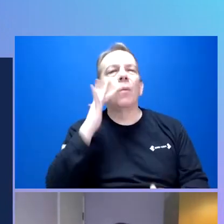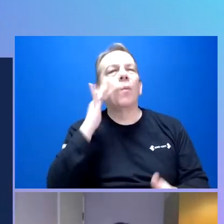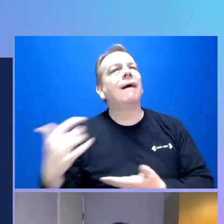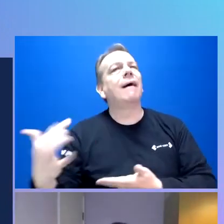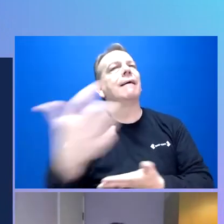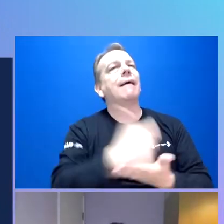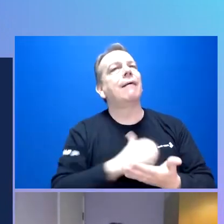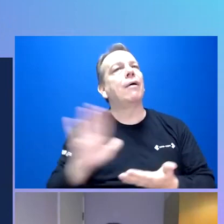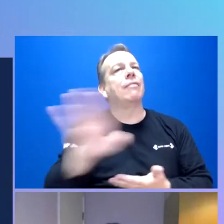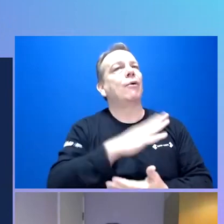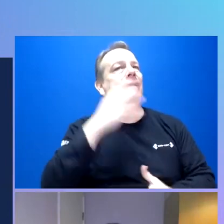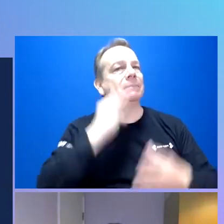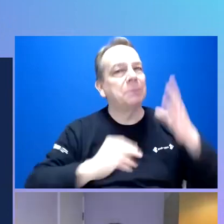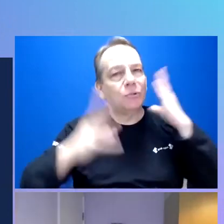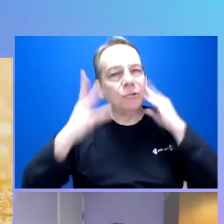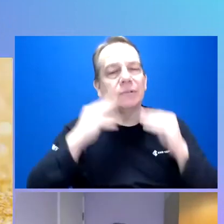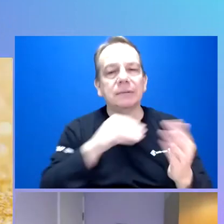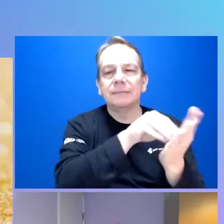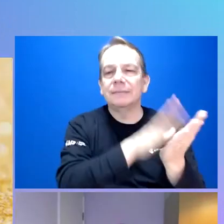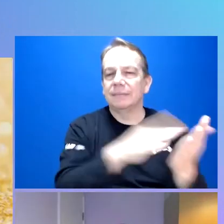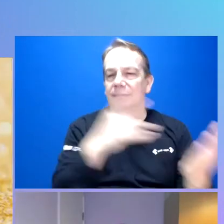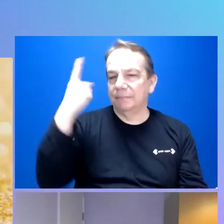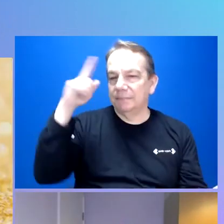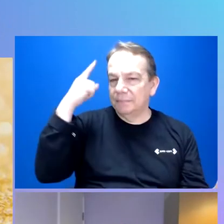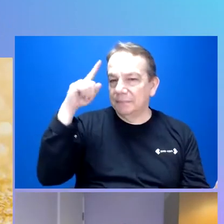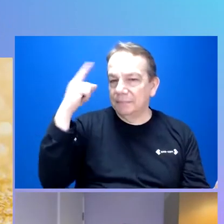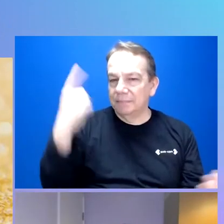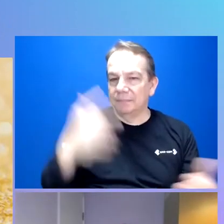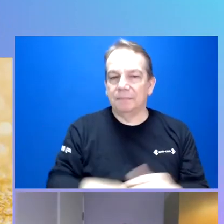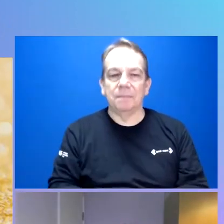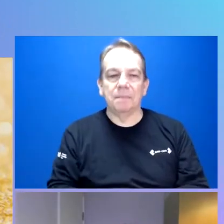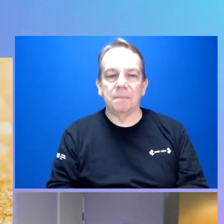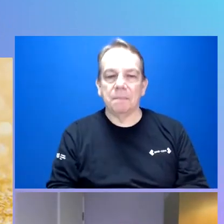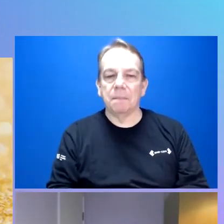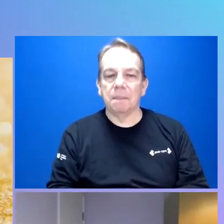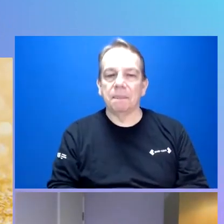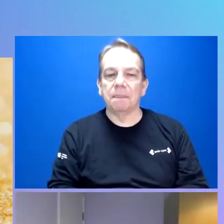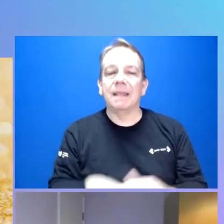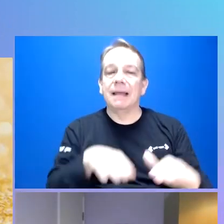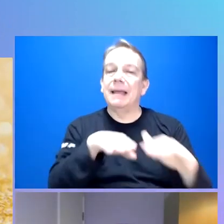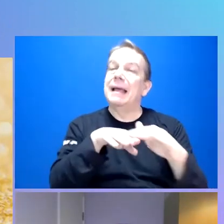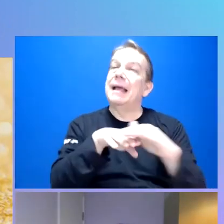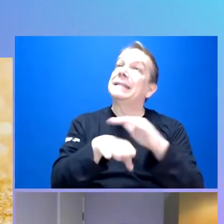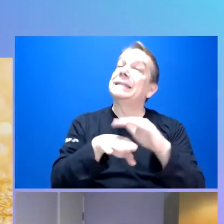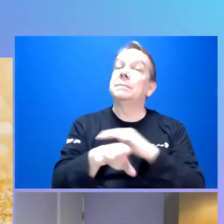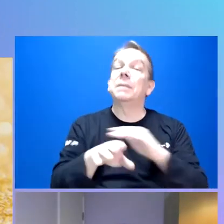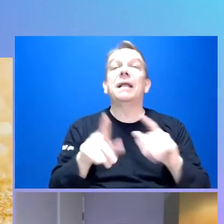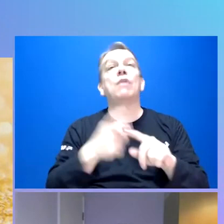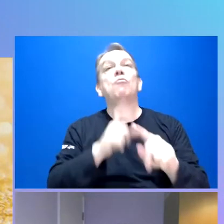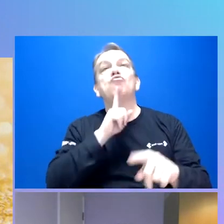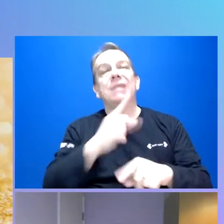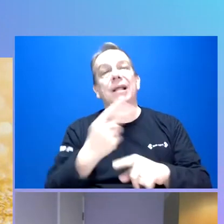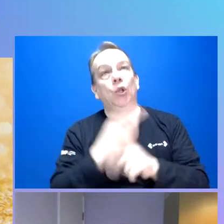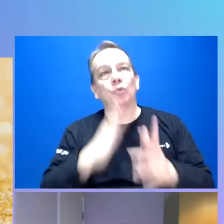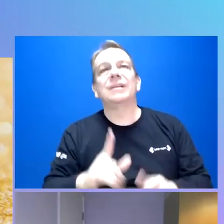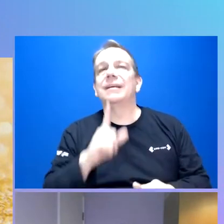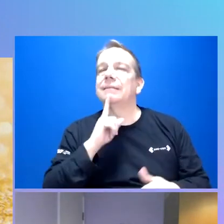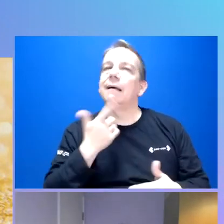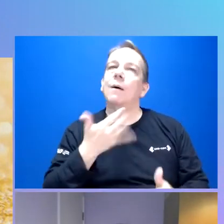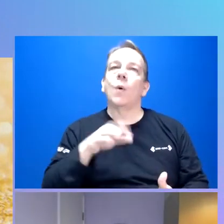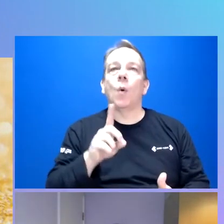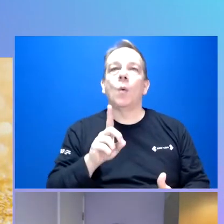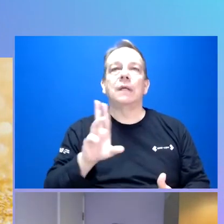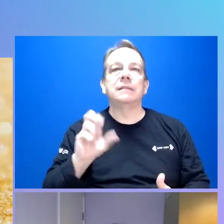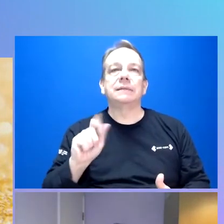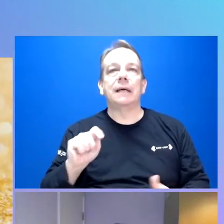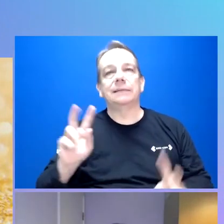experience. Well, accessibility feedback from real users is absolute gold dust, and I